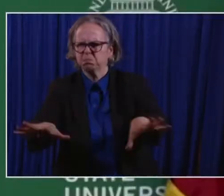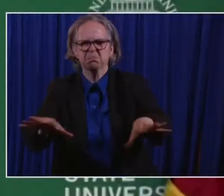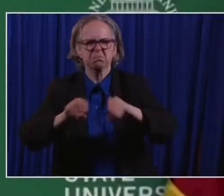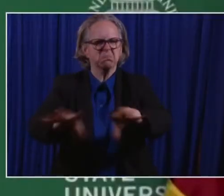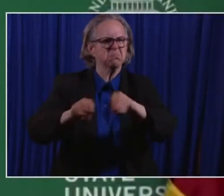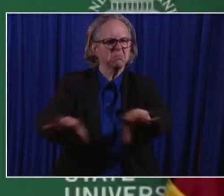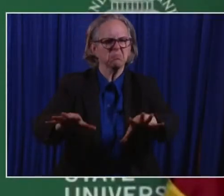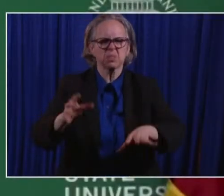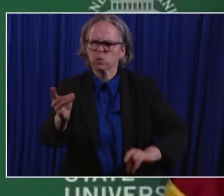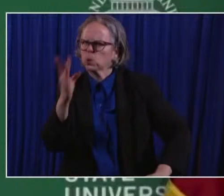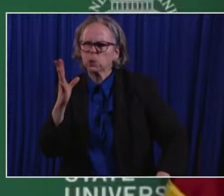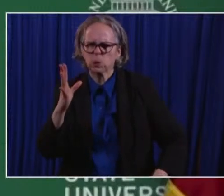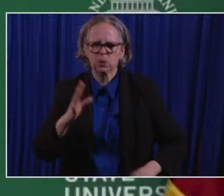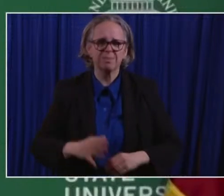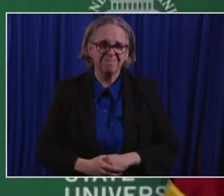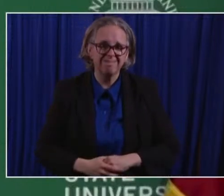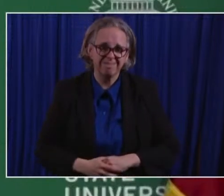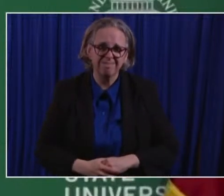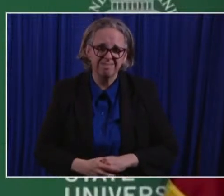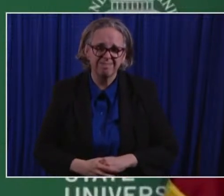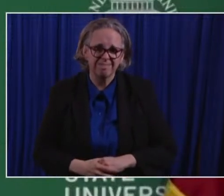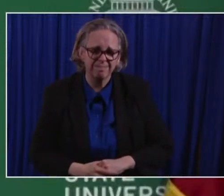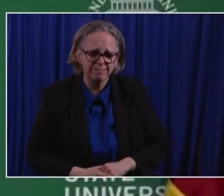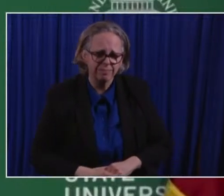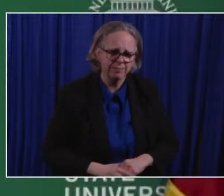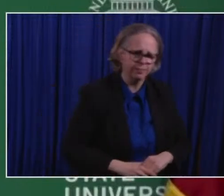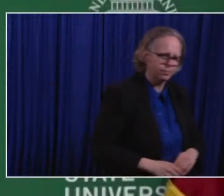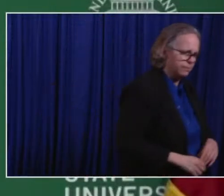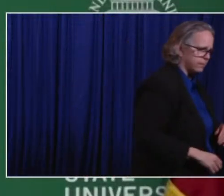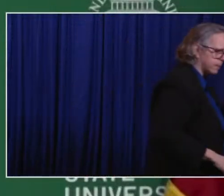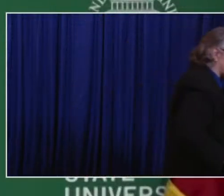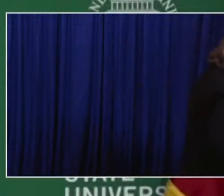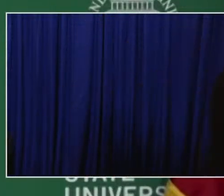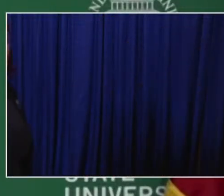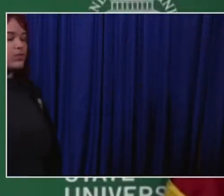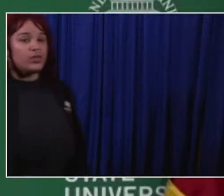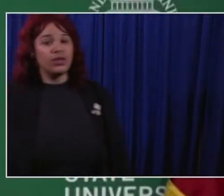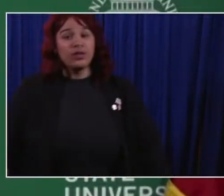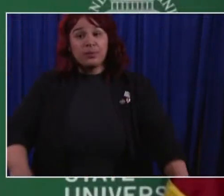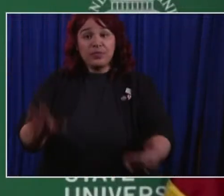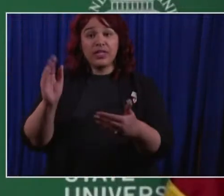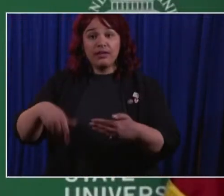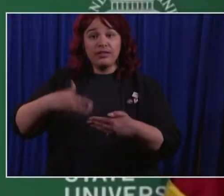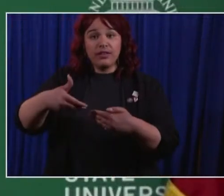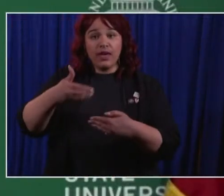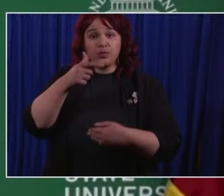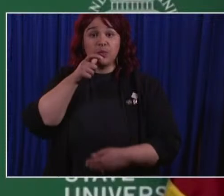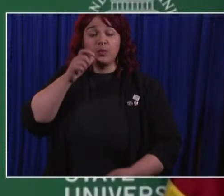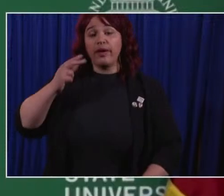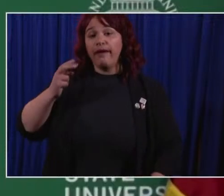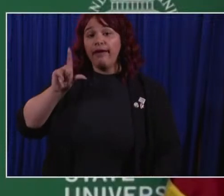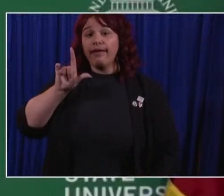Thanks, Doctor. The next question online is from Haley Nelson at WSYX in Columbus.